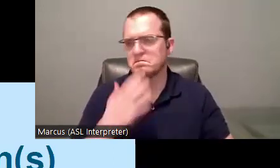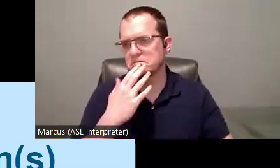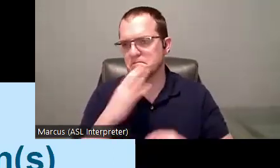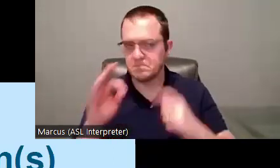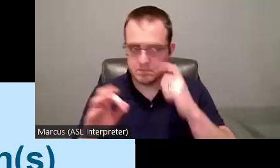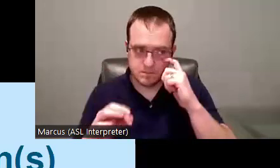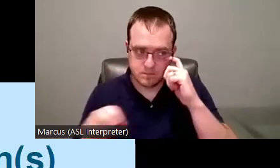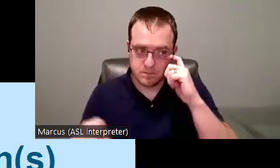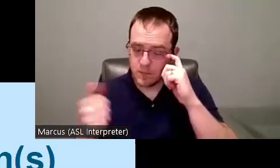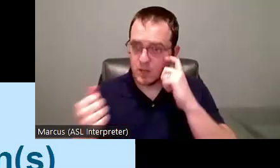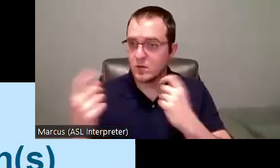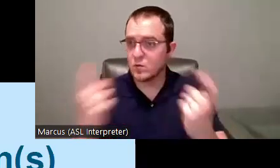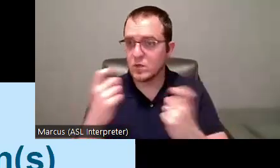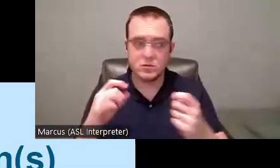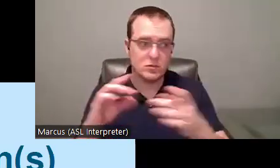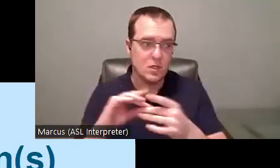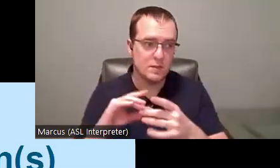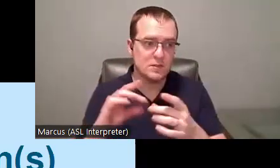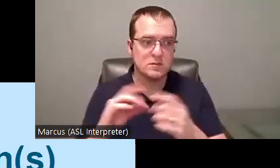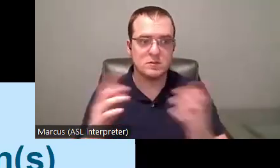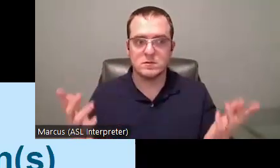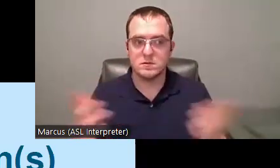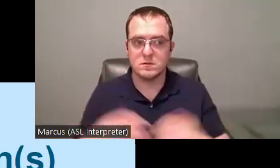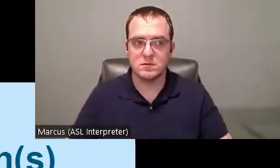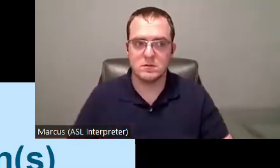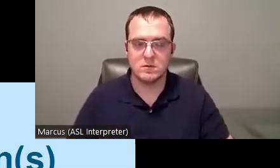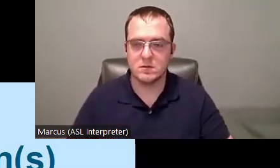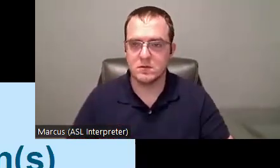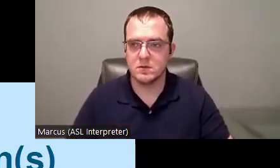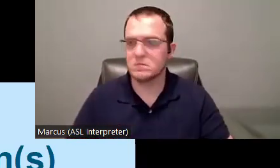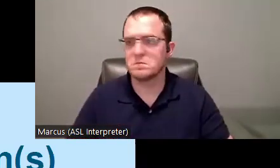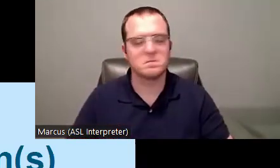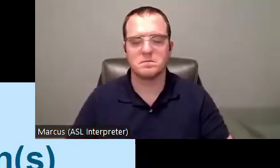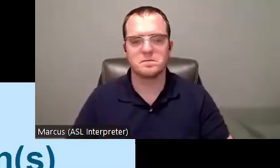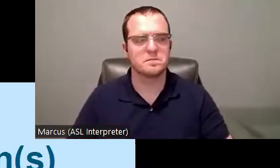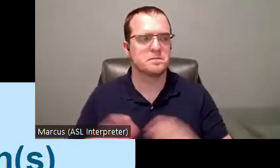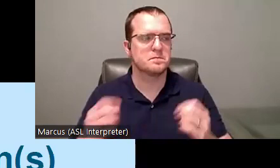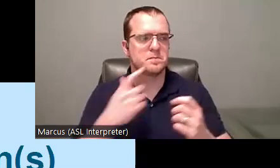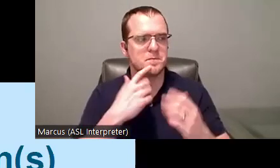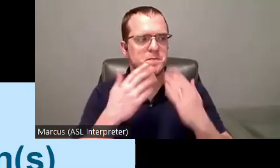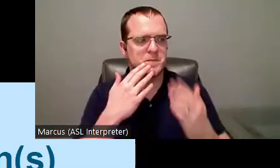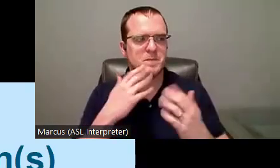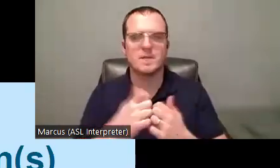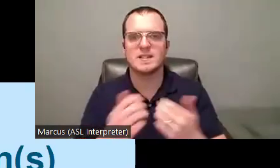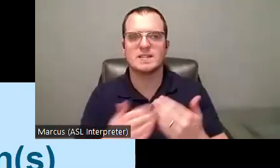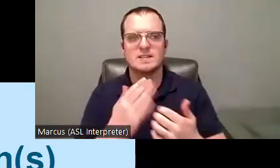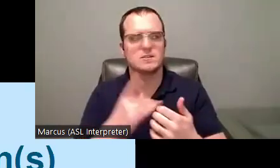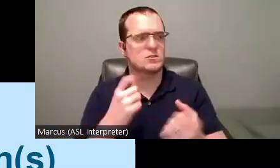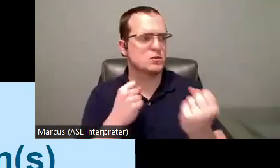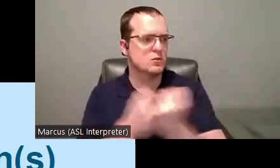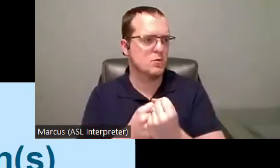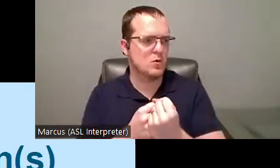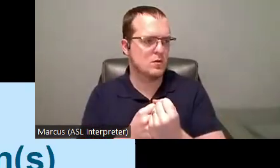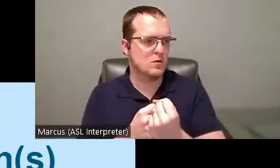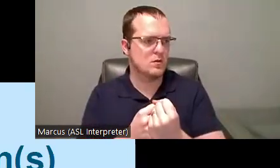Any other questions or comments from the board? No, I just wanted to say thank you. It's very easy to support